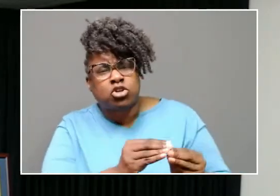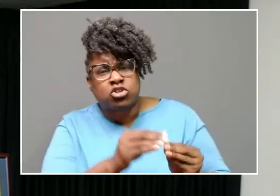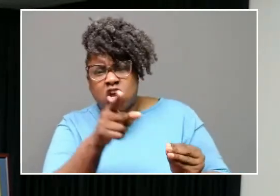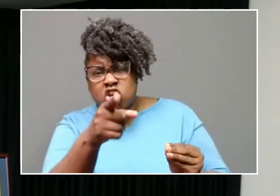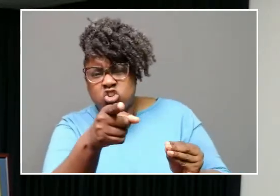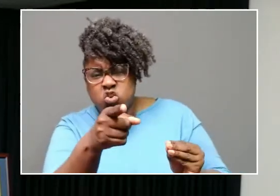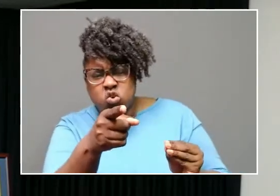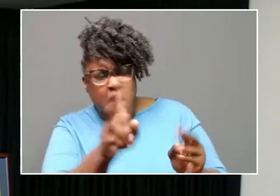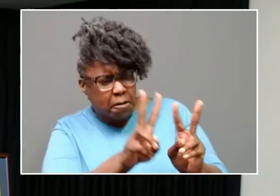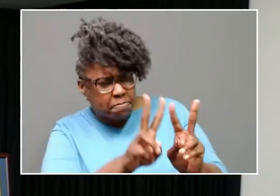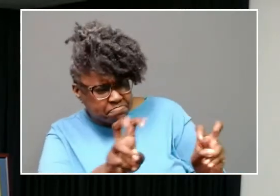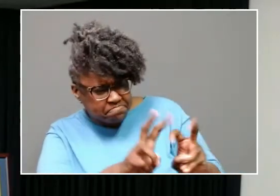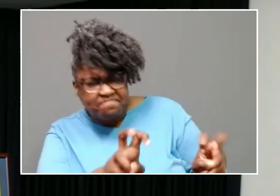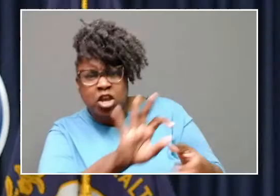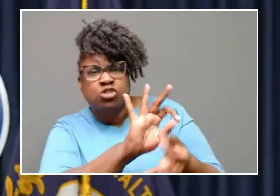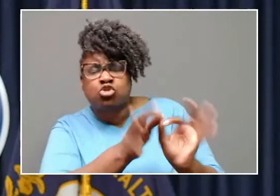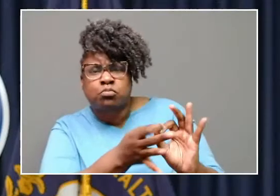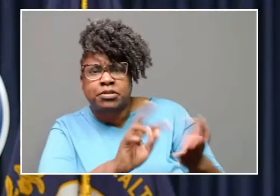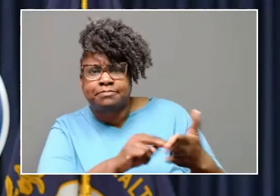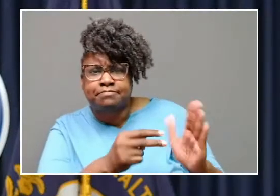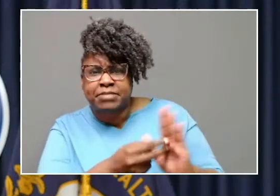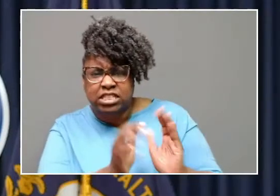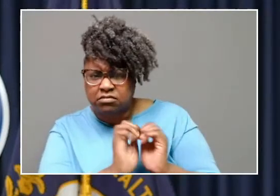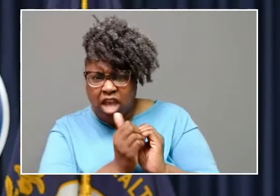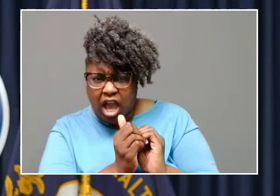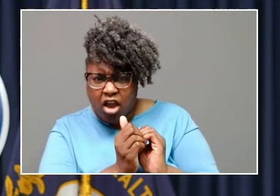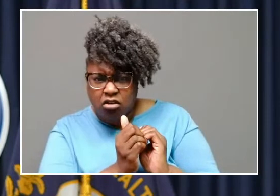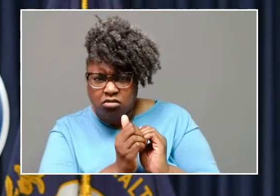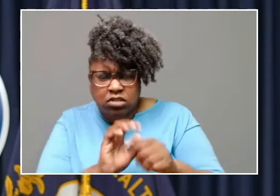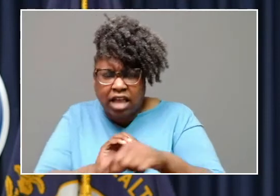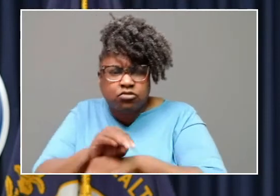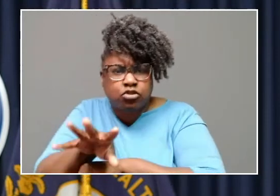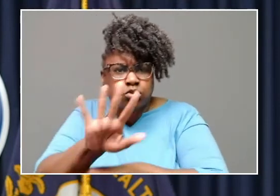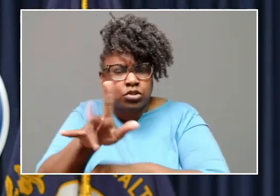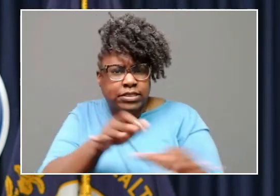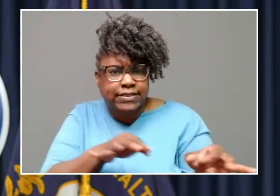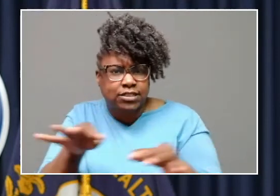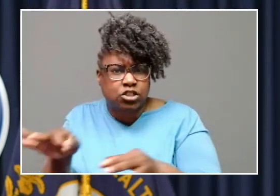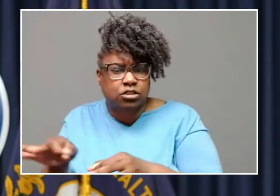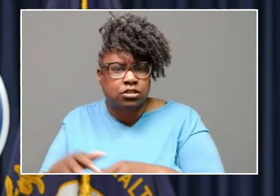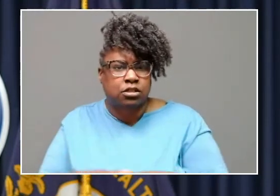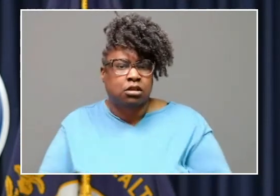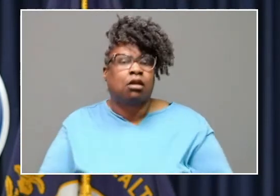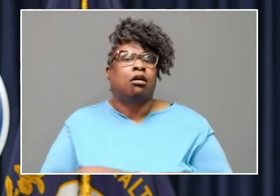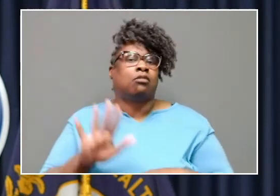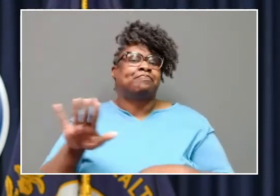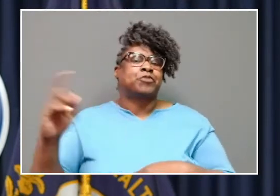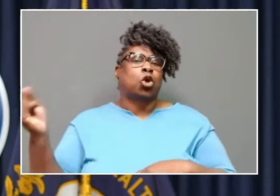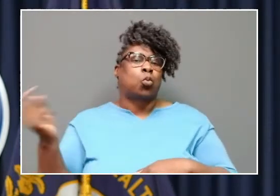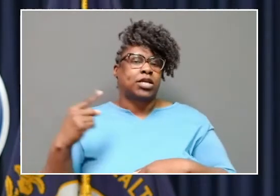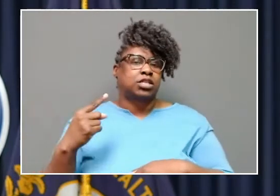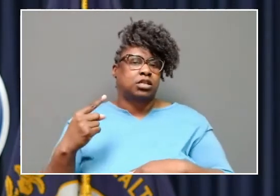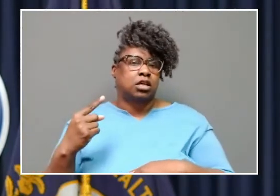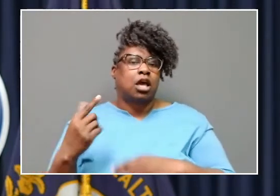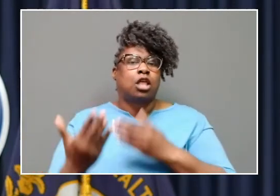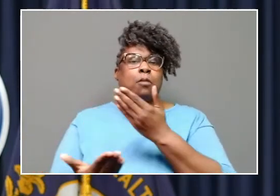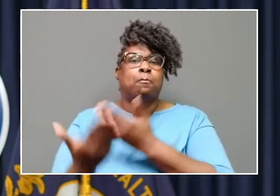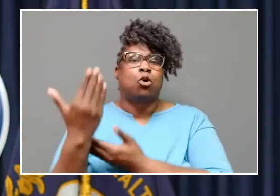you continue making decisions? Well, the question was on, I think, the Morning Consult poll,